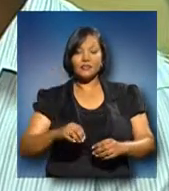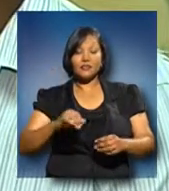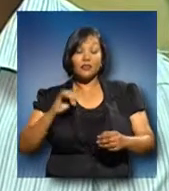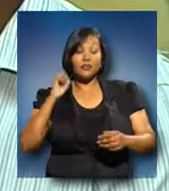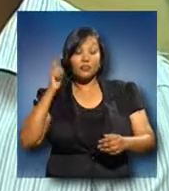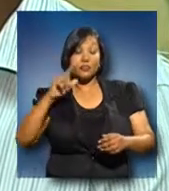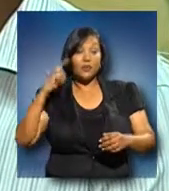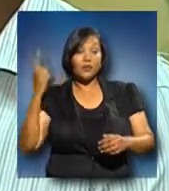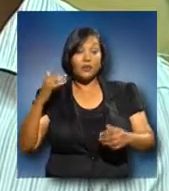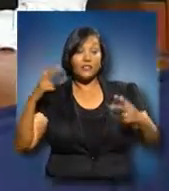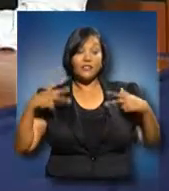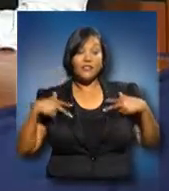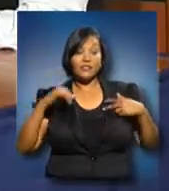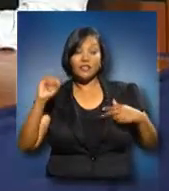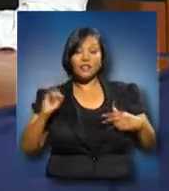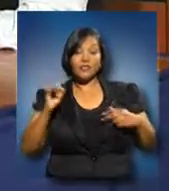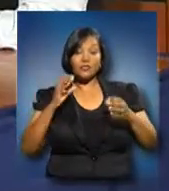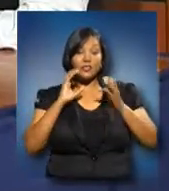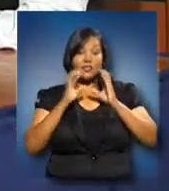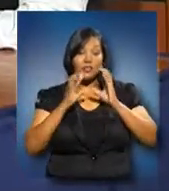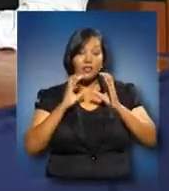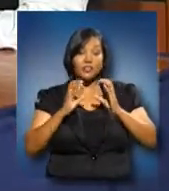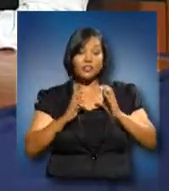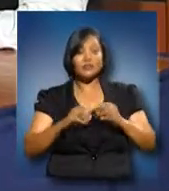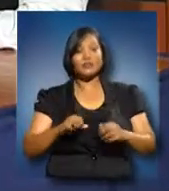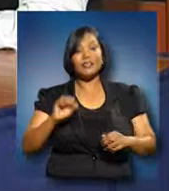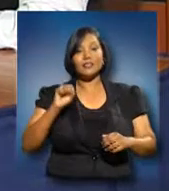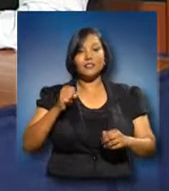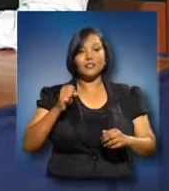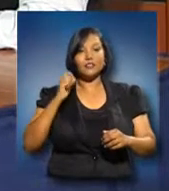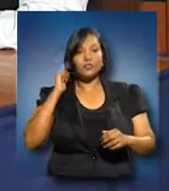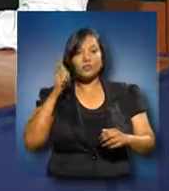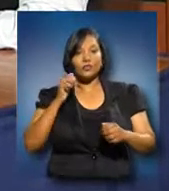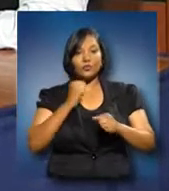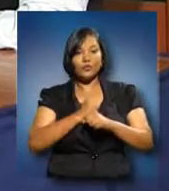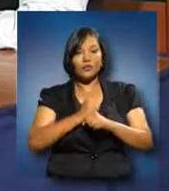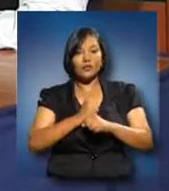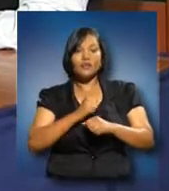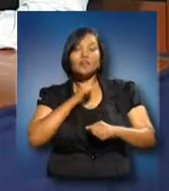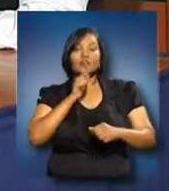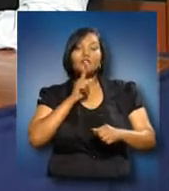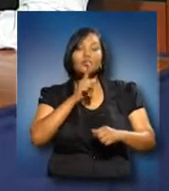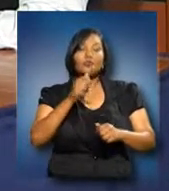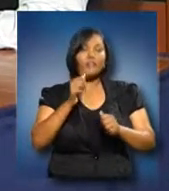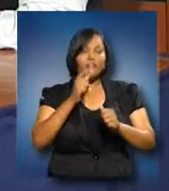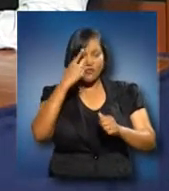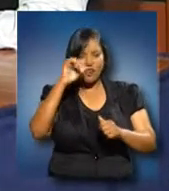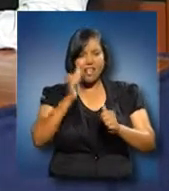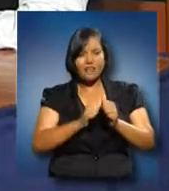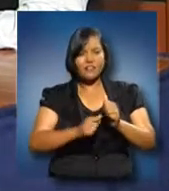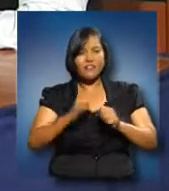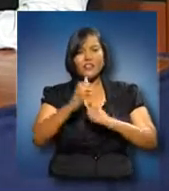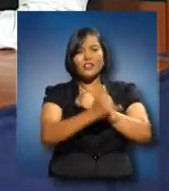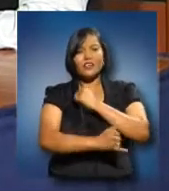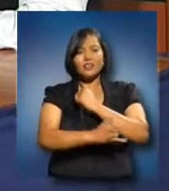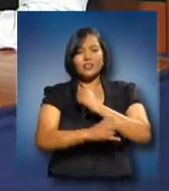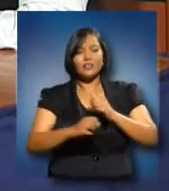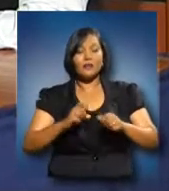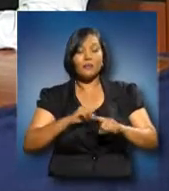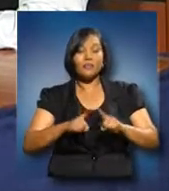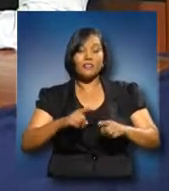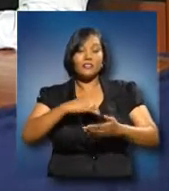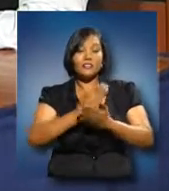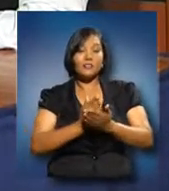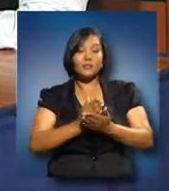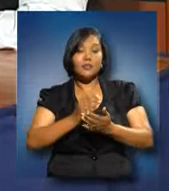always necessary or feasible? Actually, I think that may work. I'm not sure if in every country in our region would work, but in some of